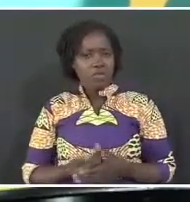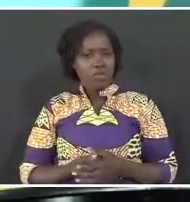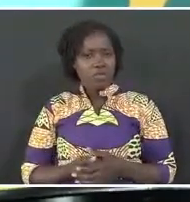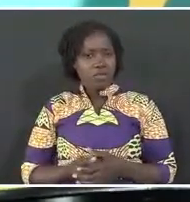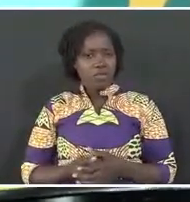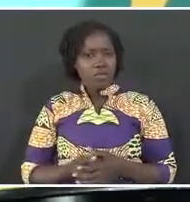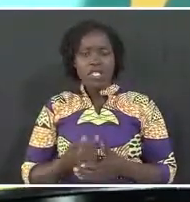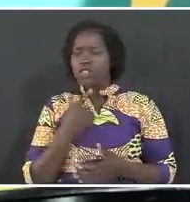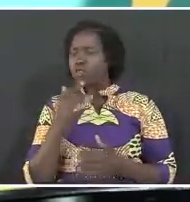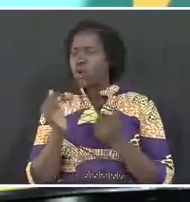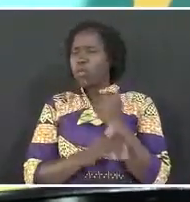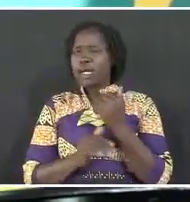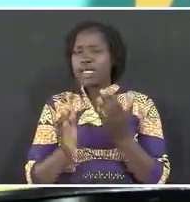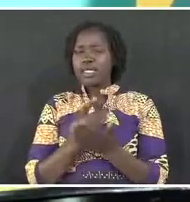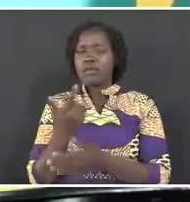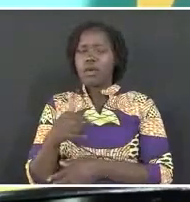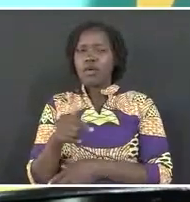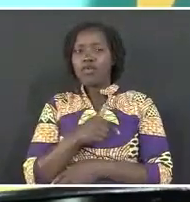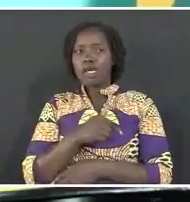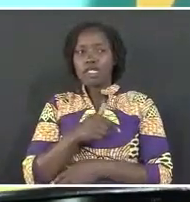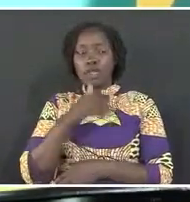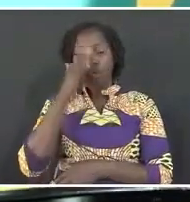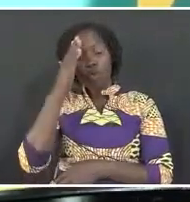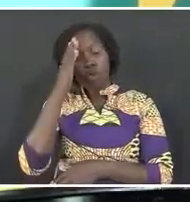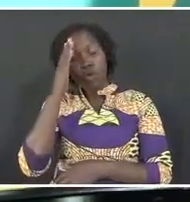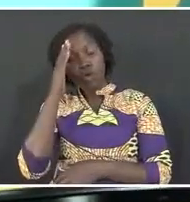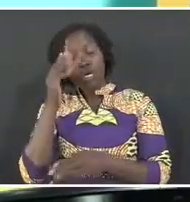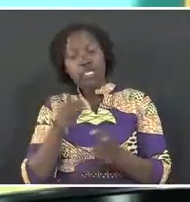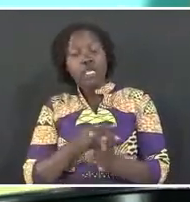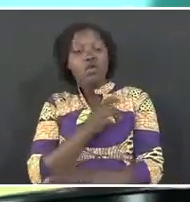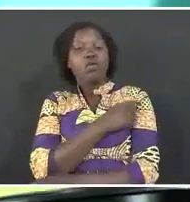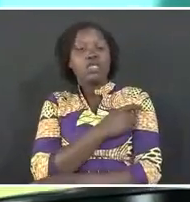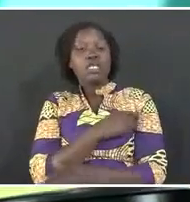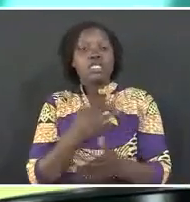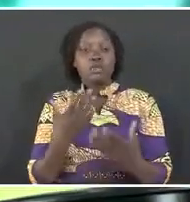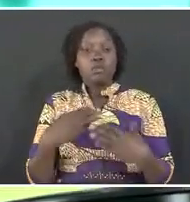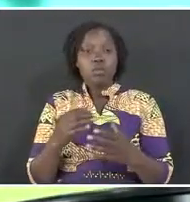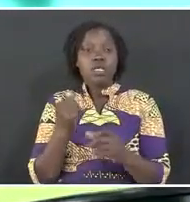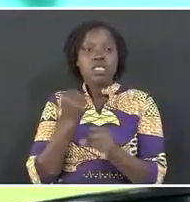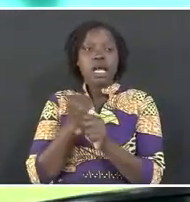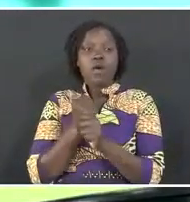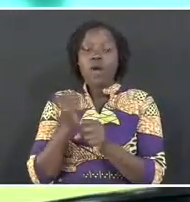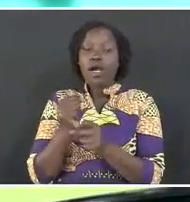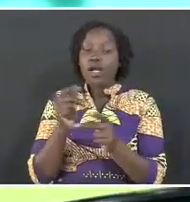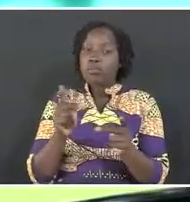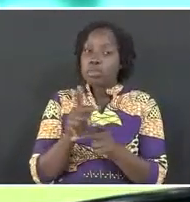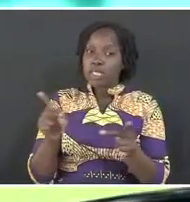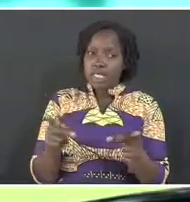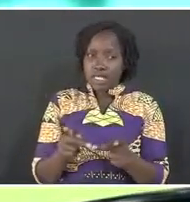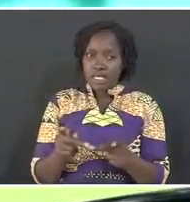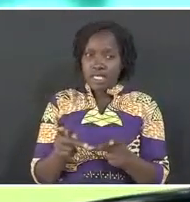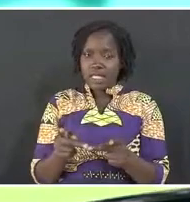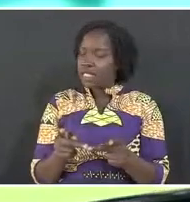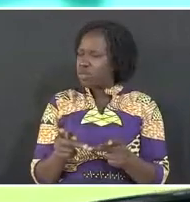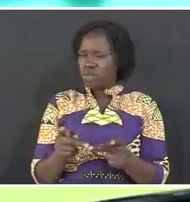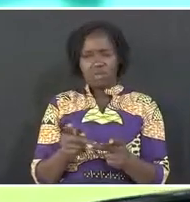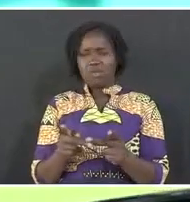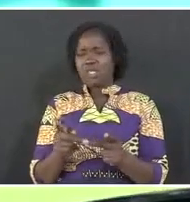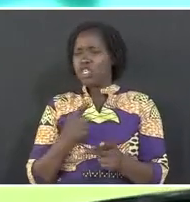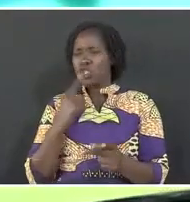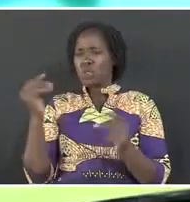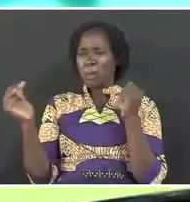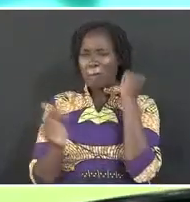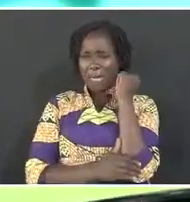It's unfortunate that some of us, you know, the way we treat people in our places of work is so